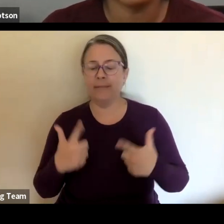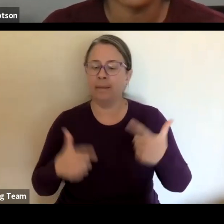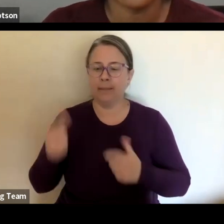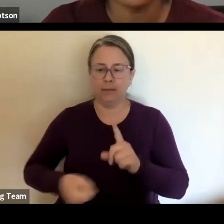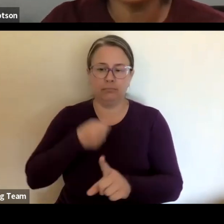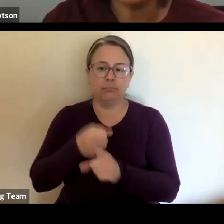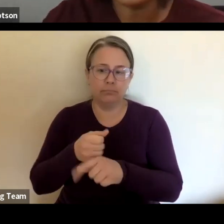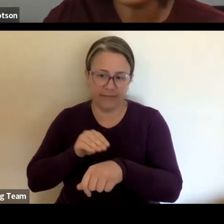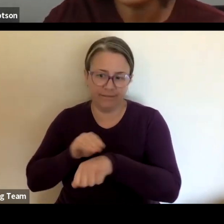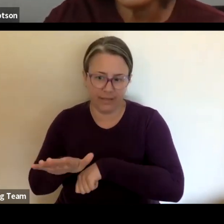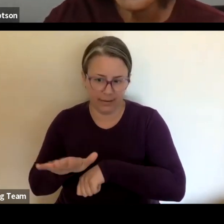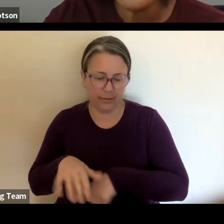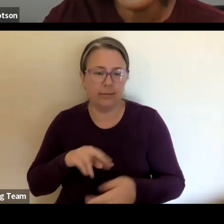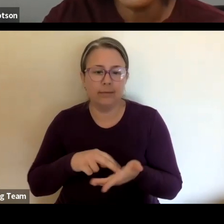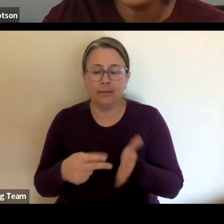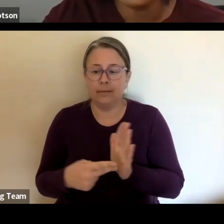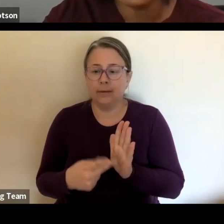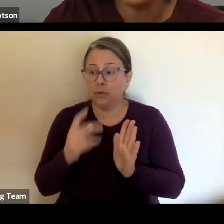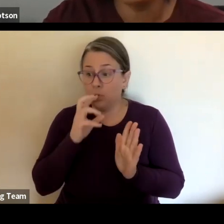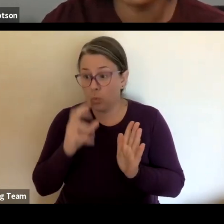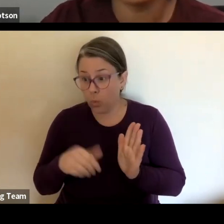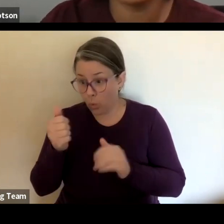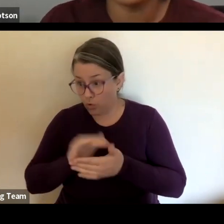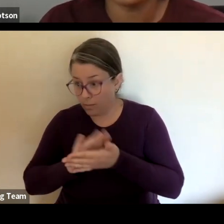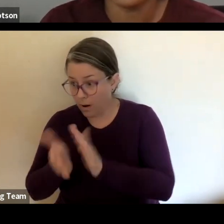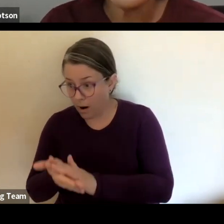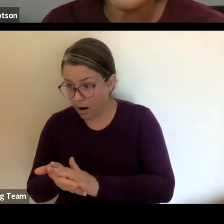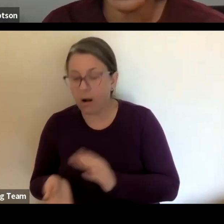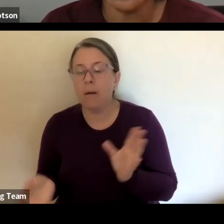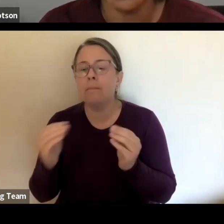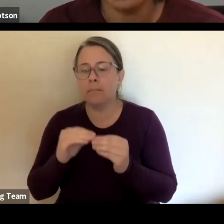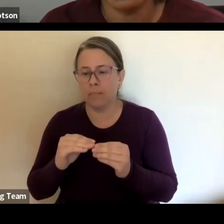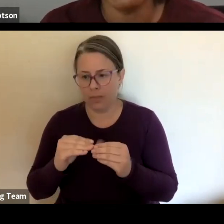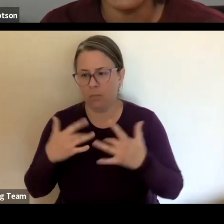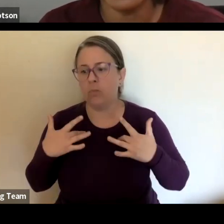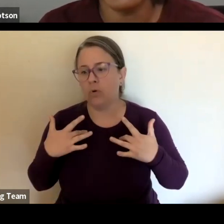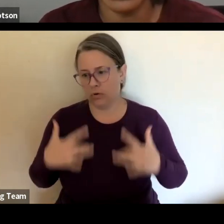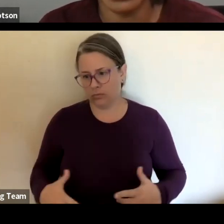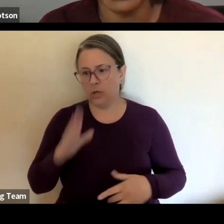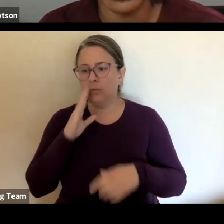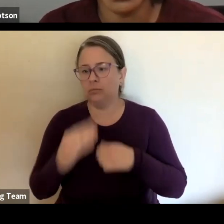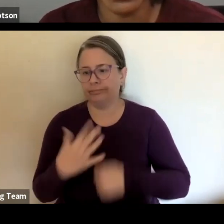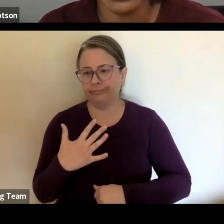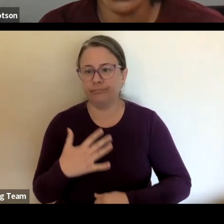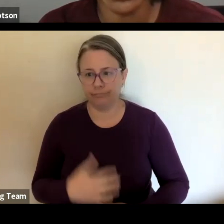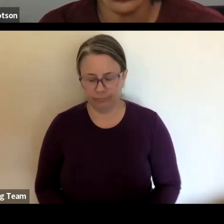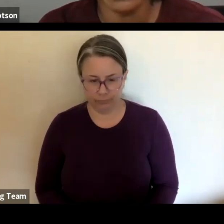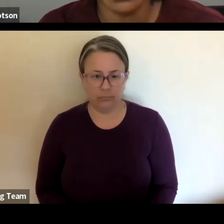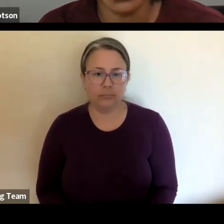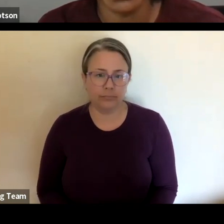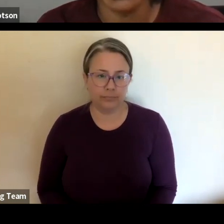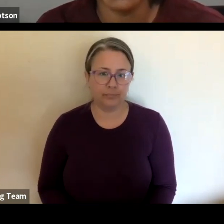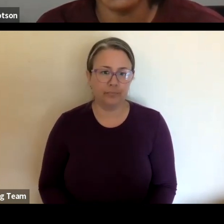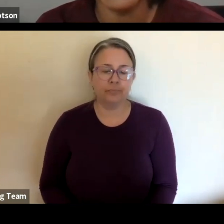more of an effect you're having of the depression. The 2 figures on the right side are